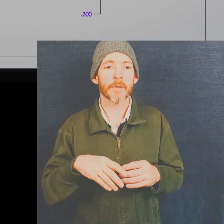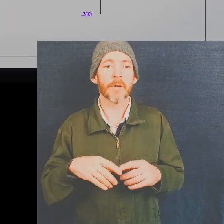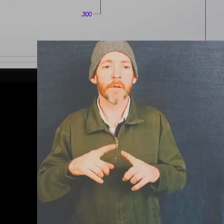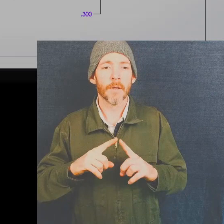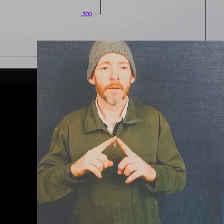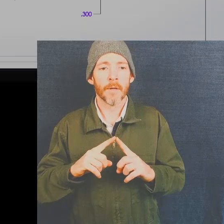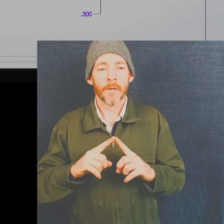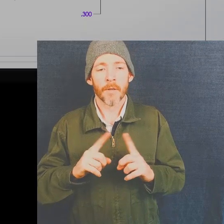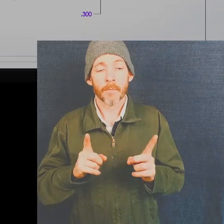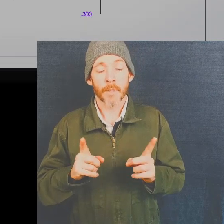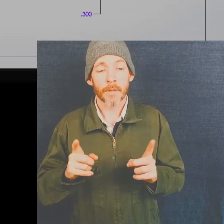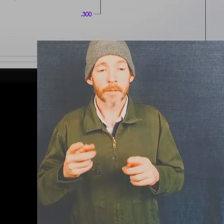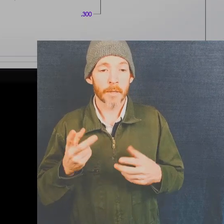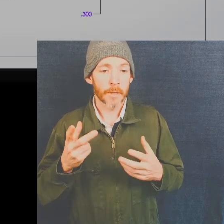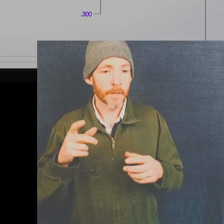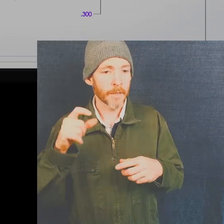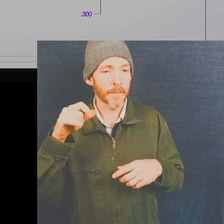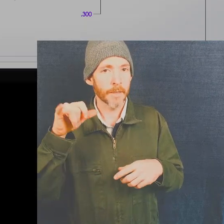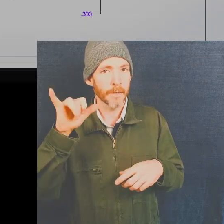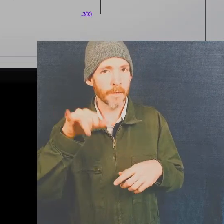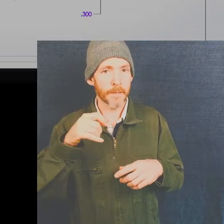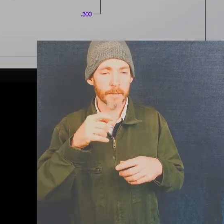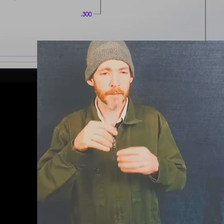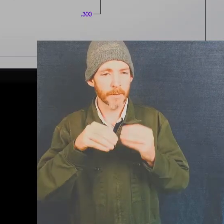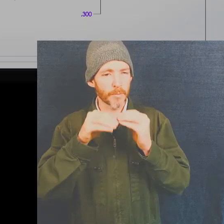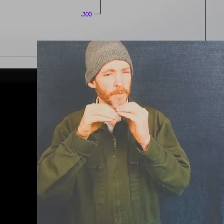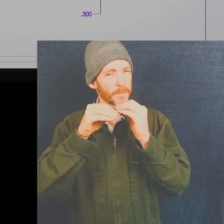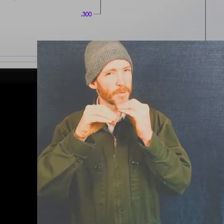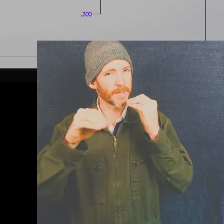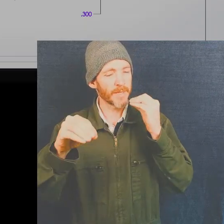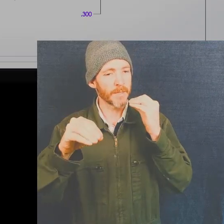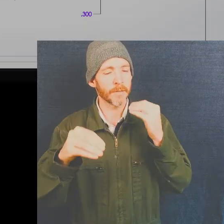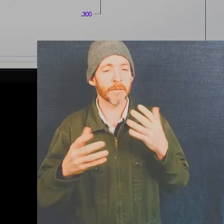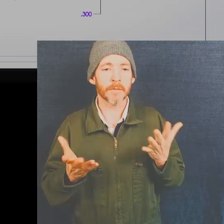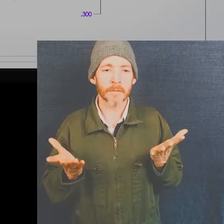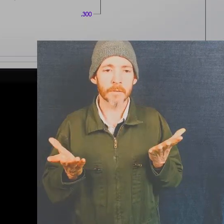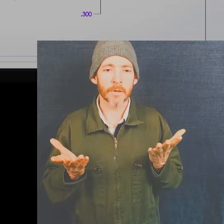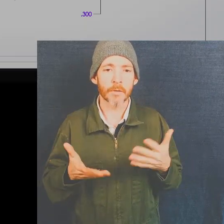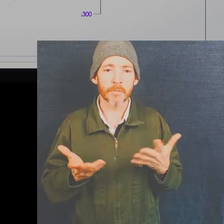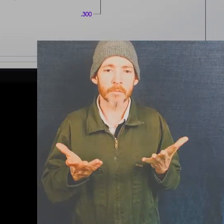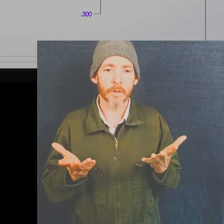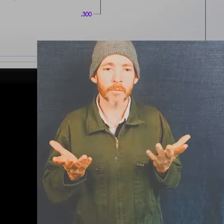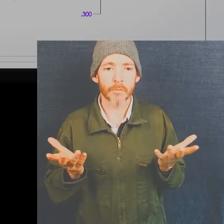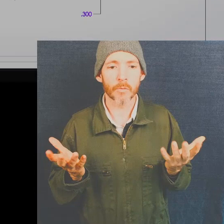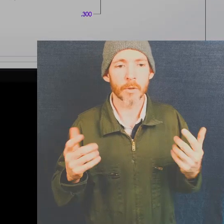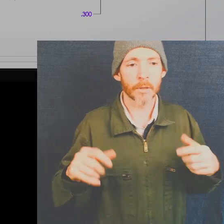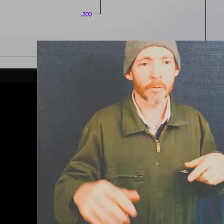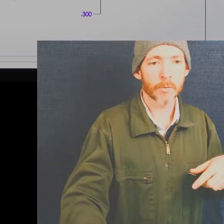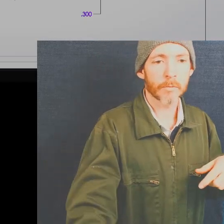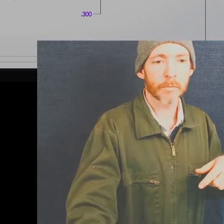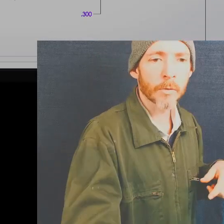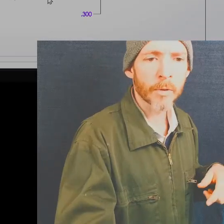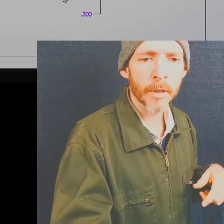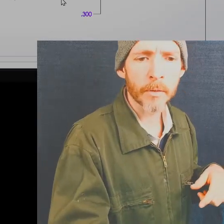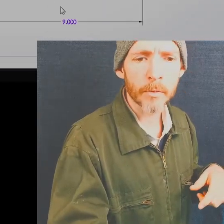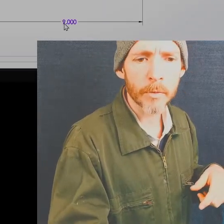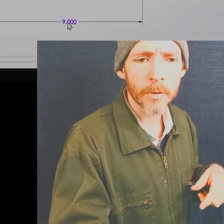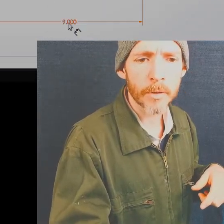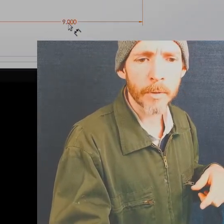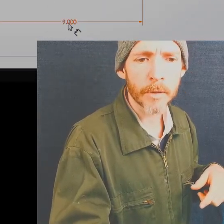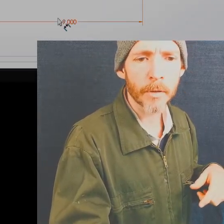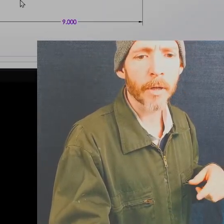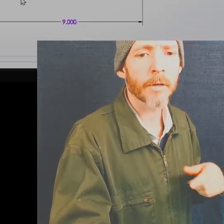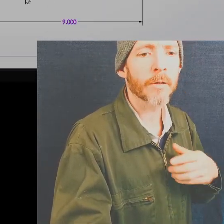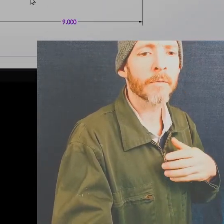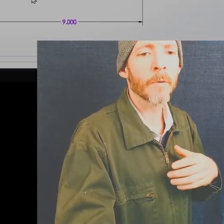1.25. But that's pretty thin. So like, what? Hold on. What's